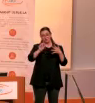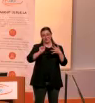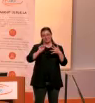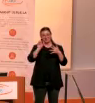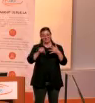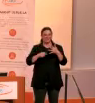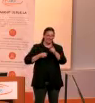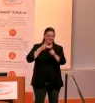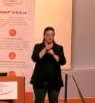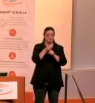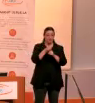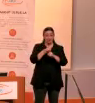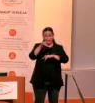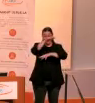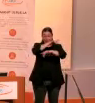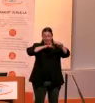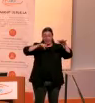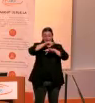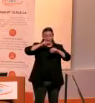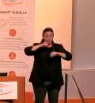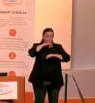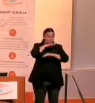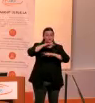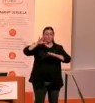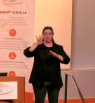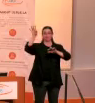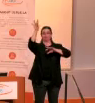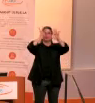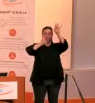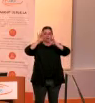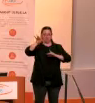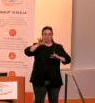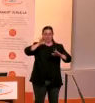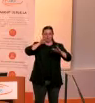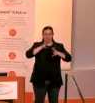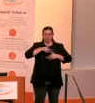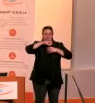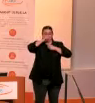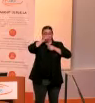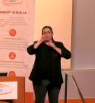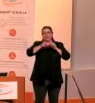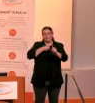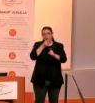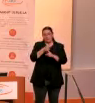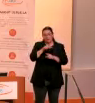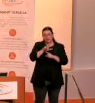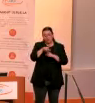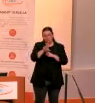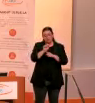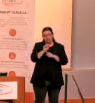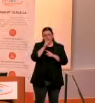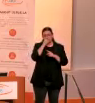air pollution and particulate matter can increase the risk of lupus, that there may be certain